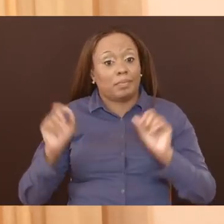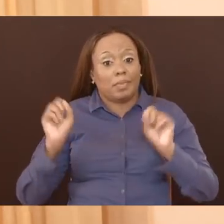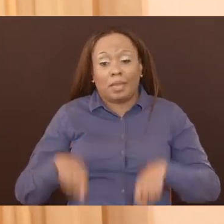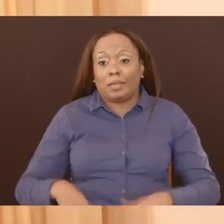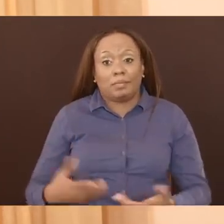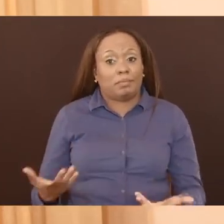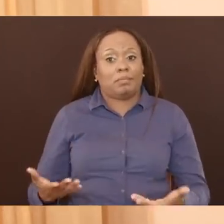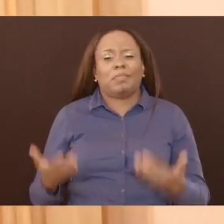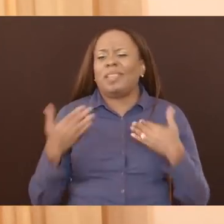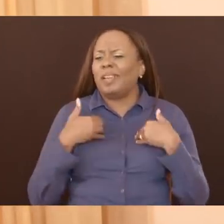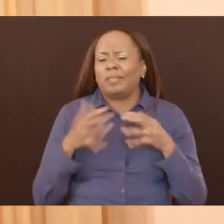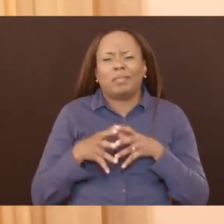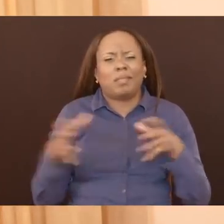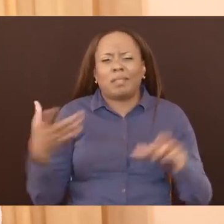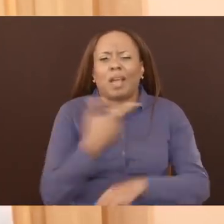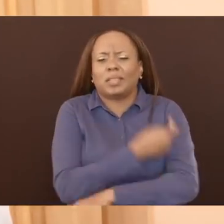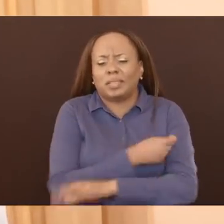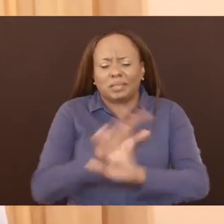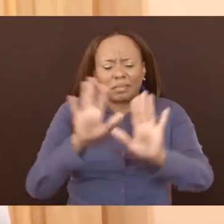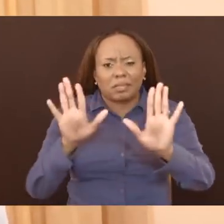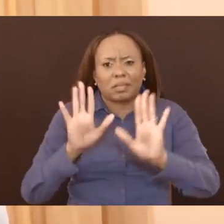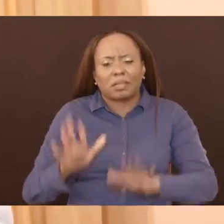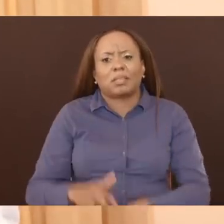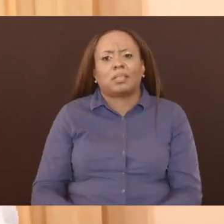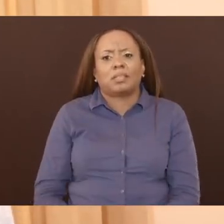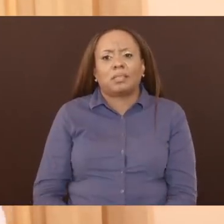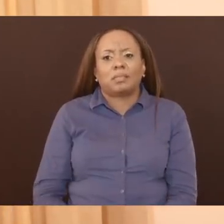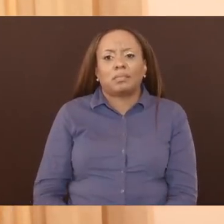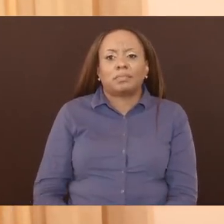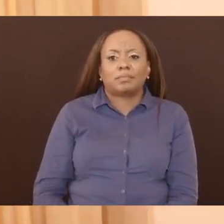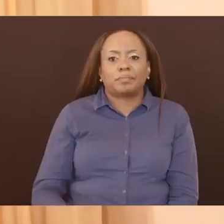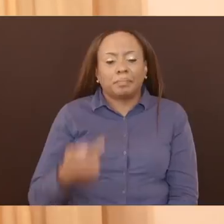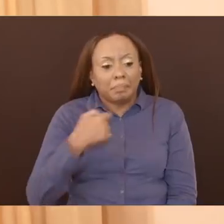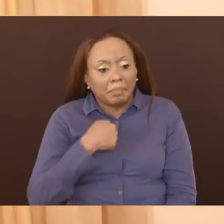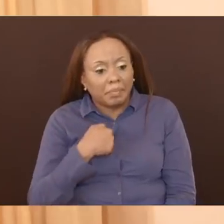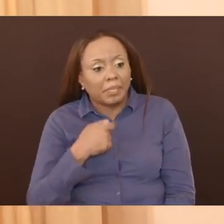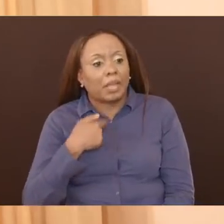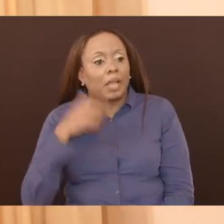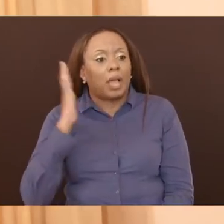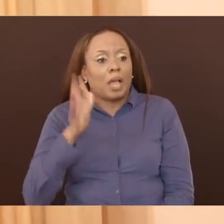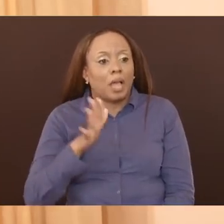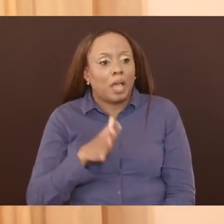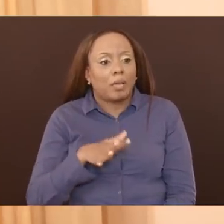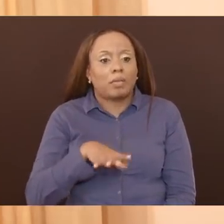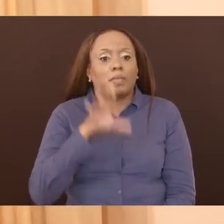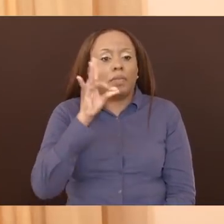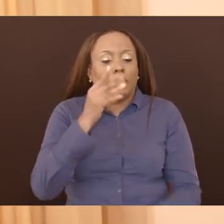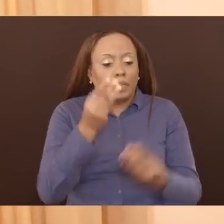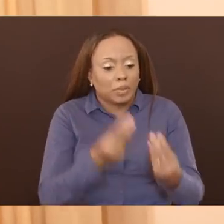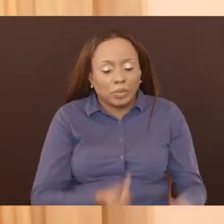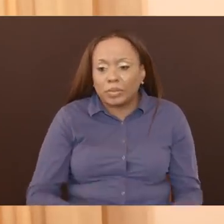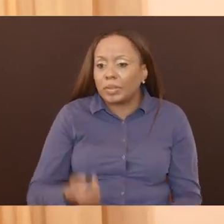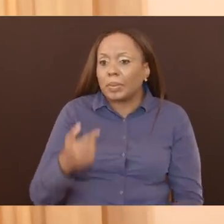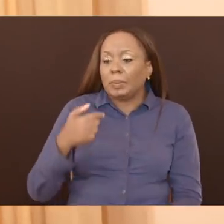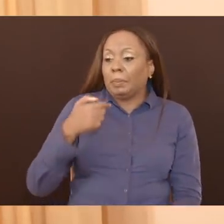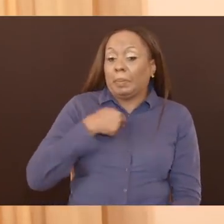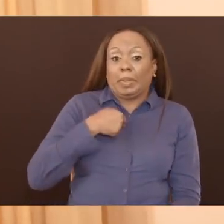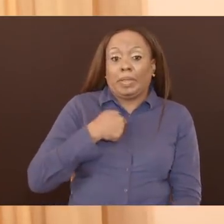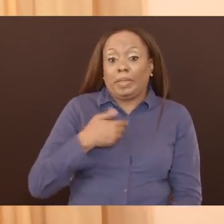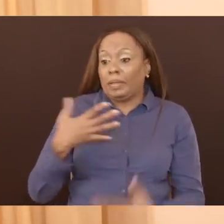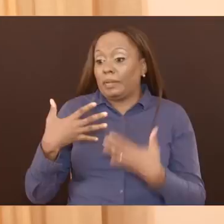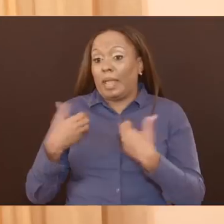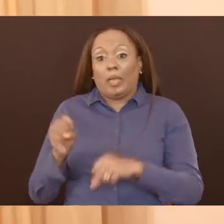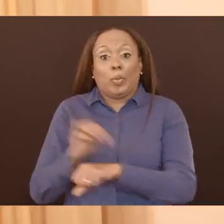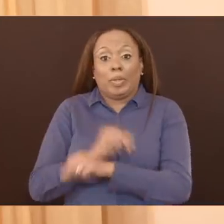we got enough to start going. Leave it to me to find the problems. Leave it to Jeffrey to find the problem to solve with respect to the